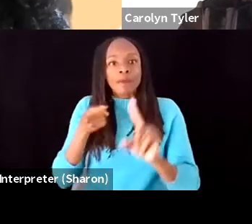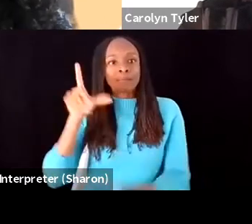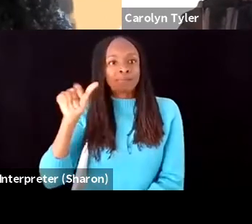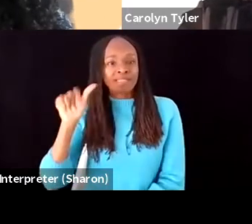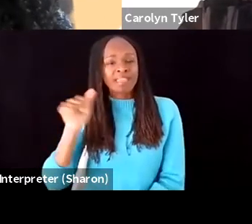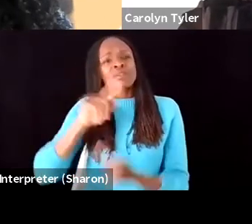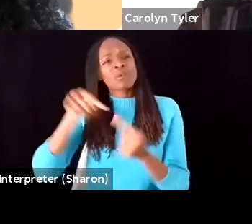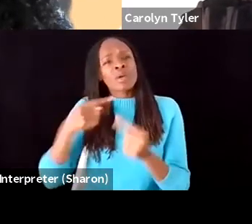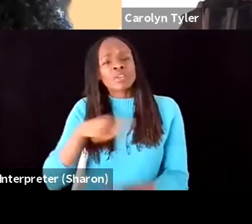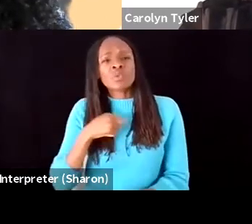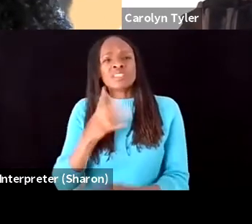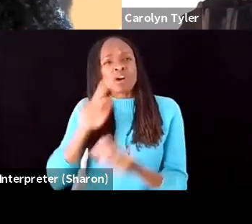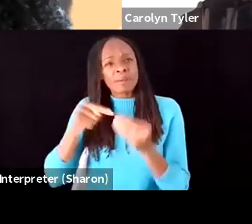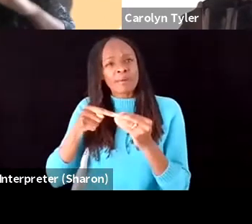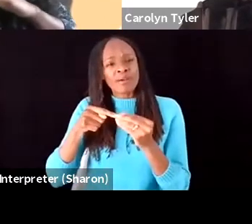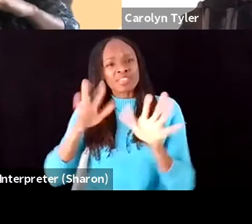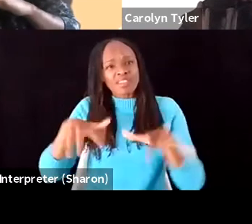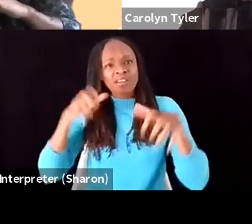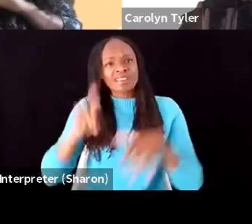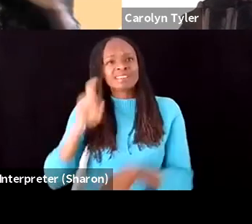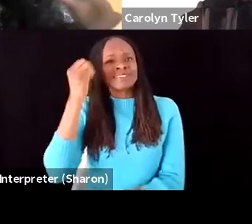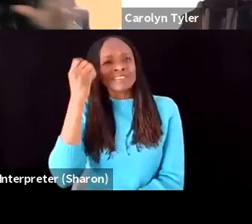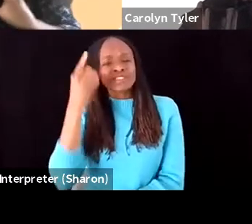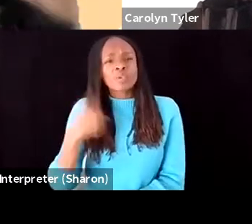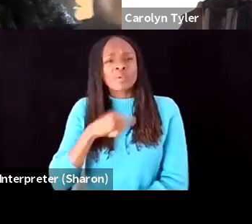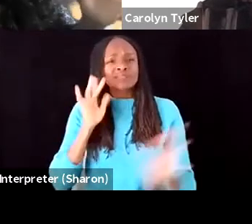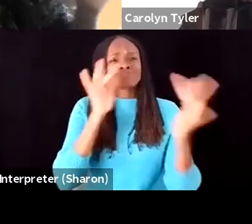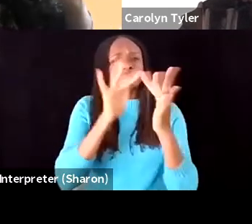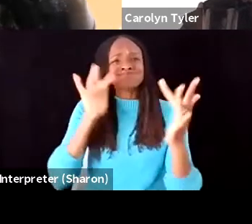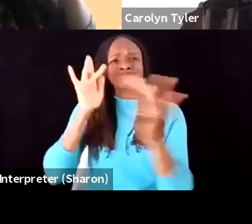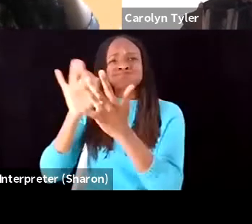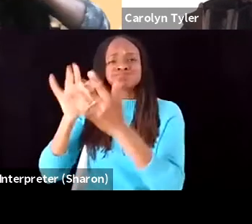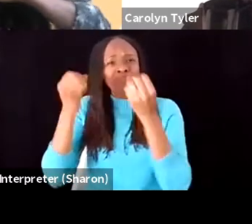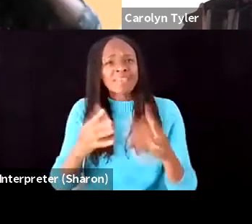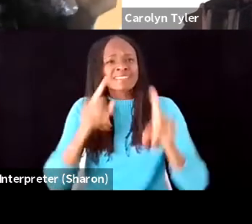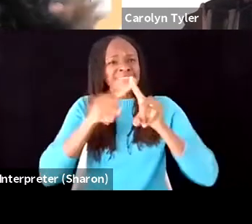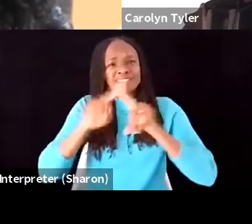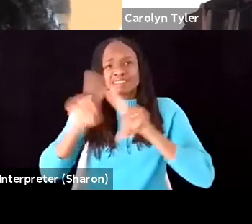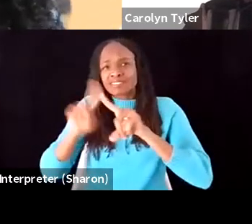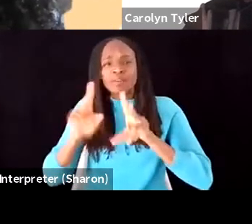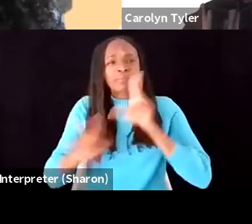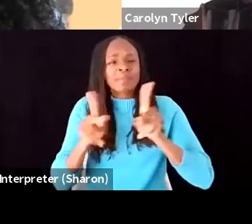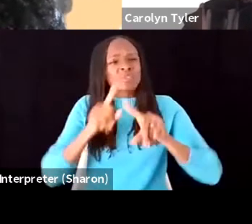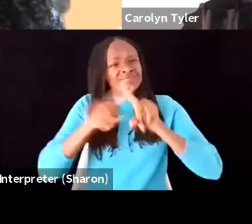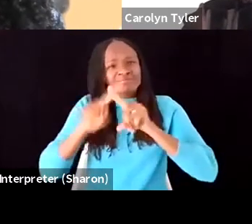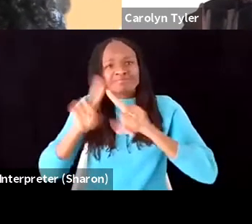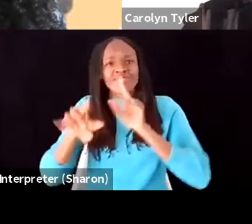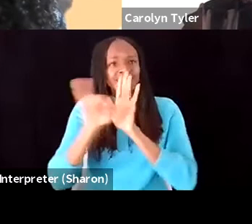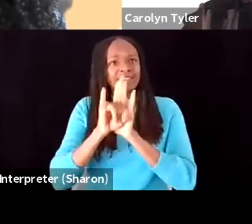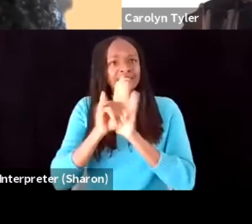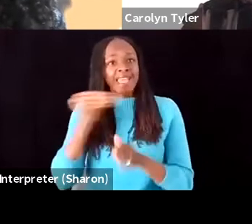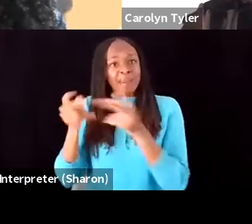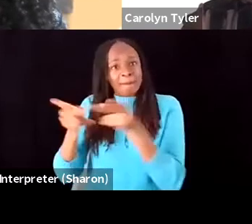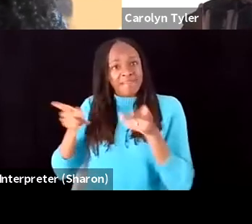these audiences, we really need to understand that we are reaching a lot of different people and a lot of different identities and places. And